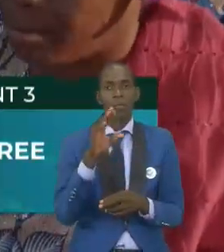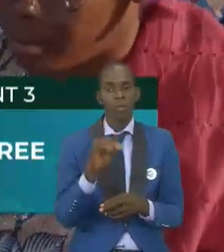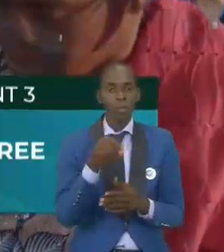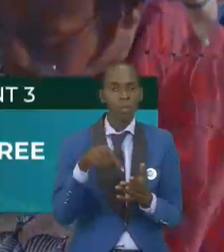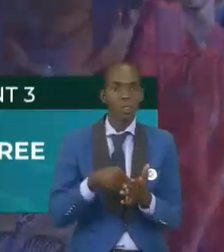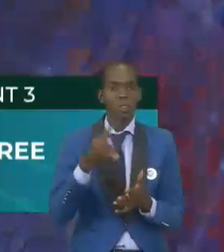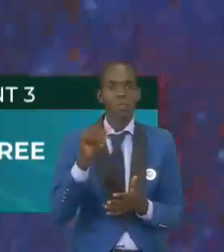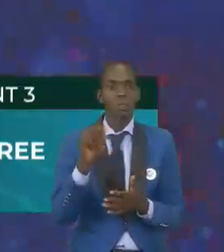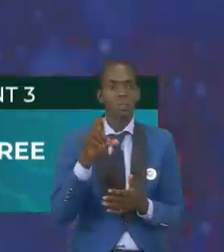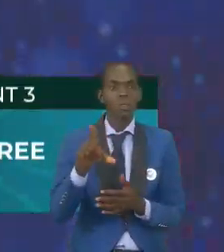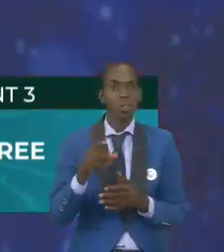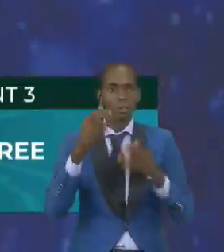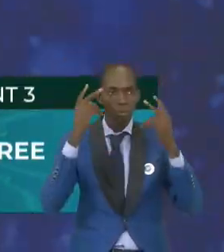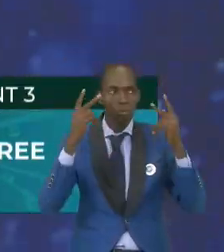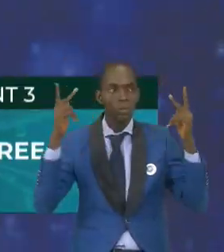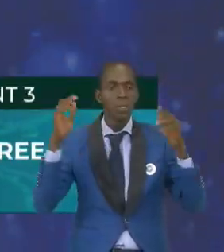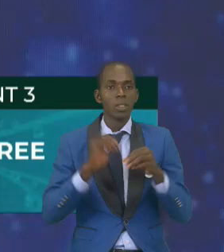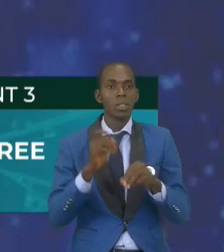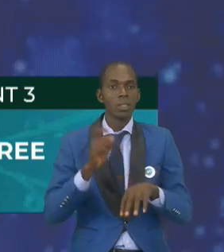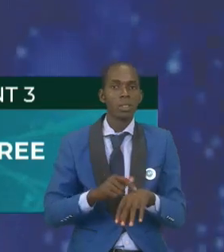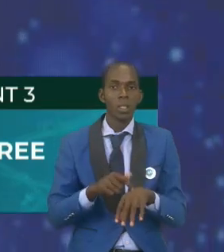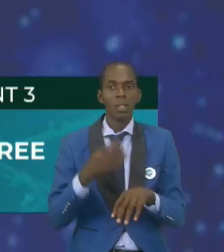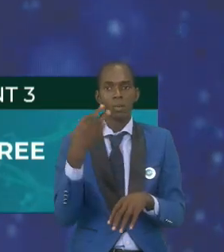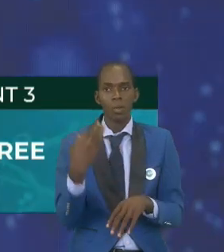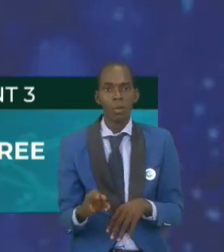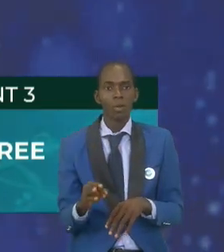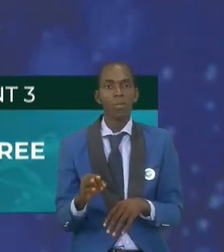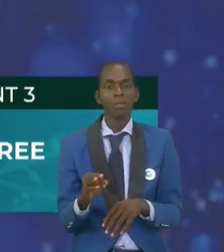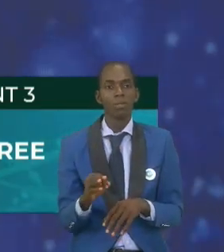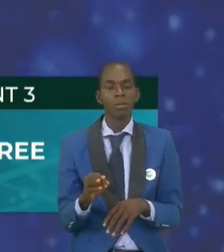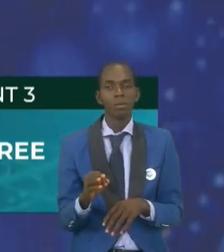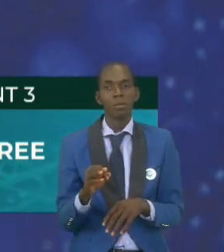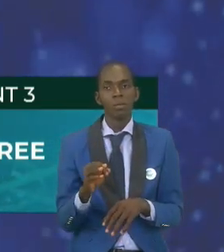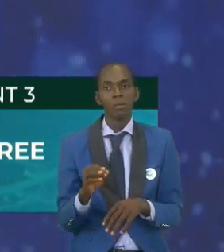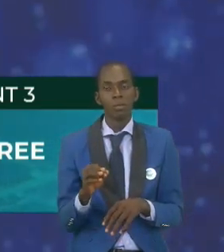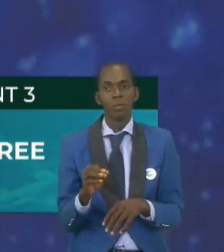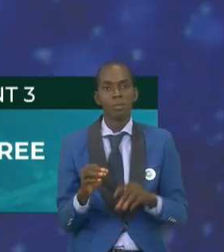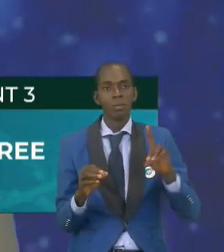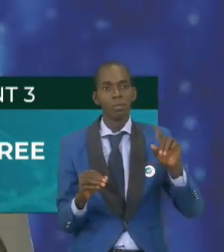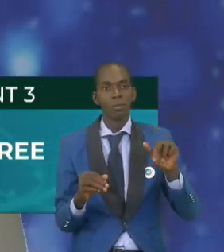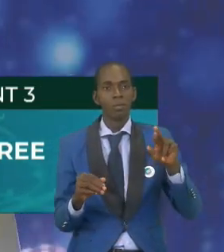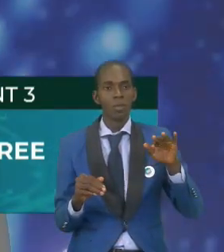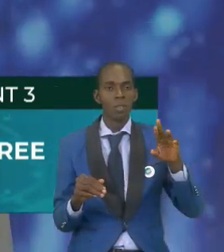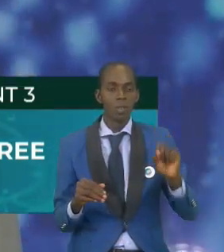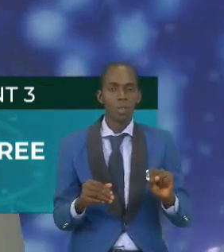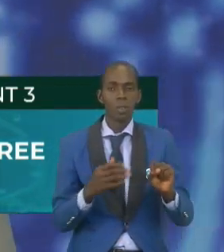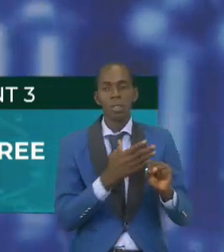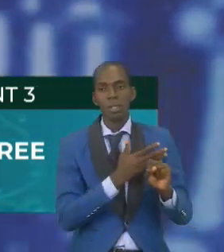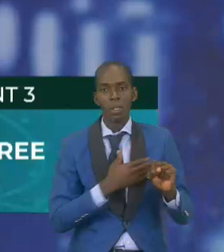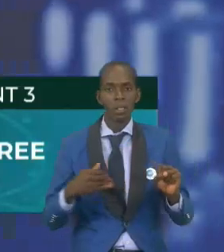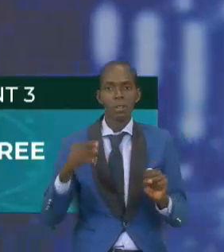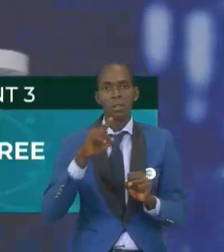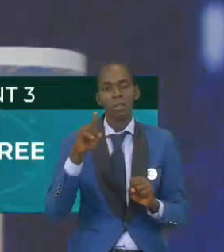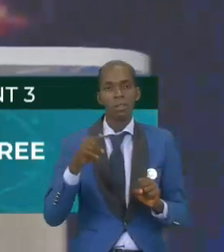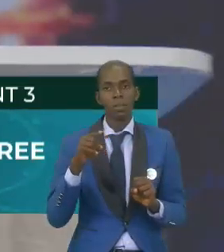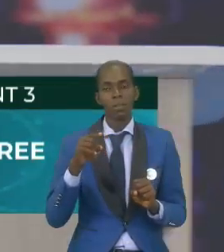the reign of Darius and the reign of Cyrus the Persian. The Lord is with you. If you